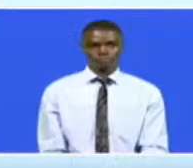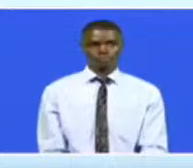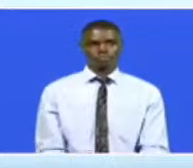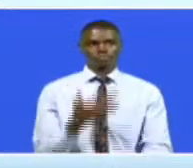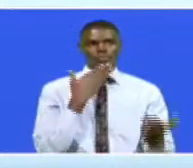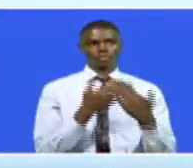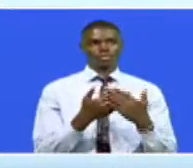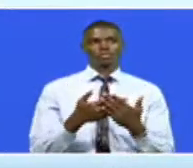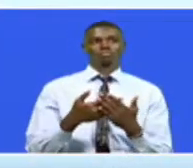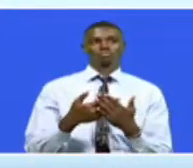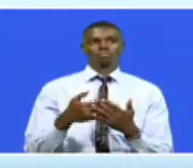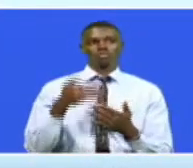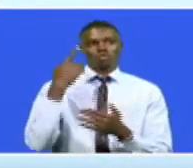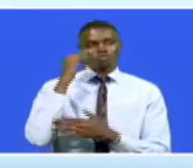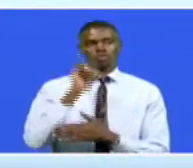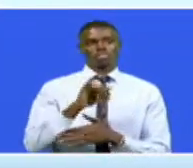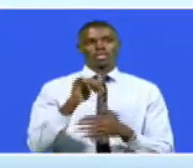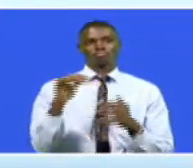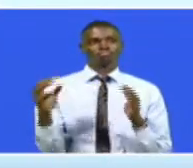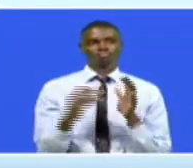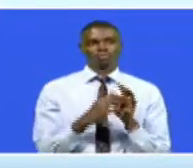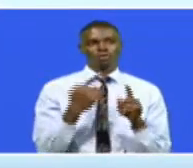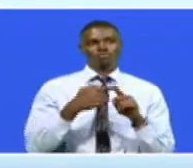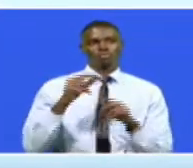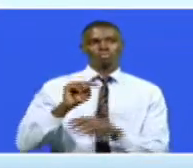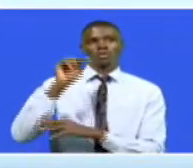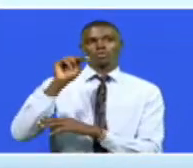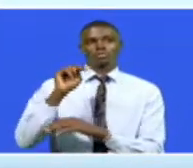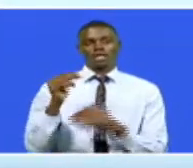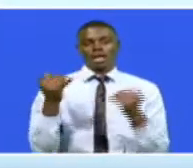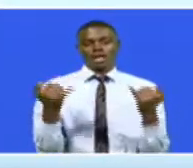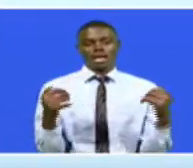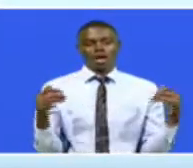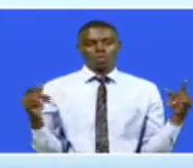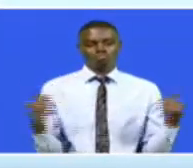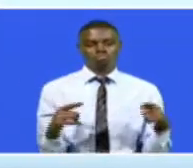Thank you, Hamza Yusuf, for that update from the north. We're going to take a short break when we come back.